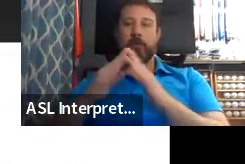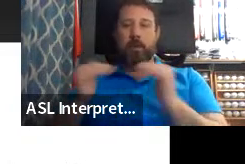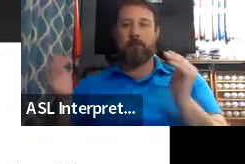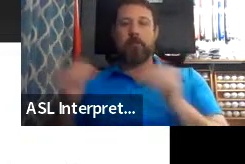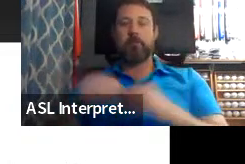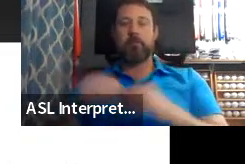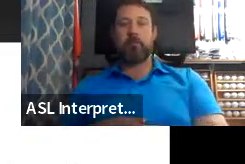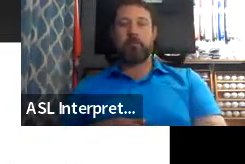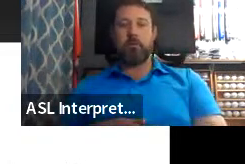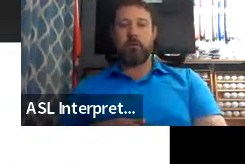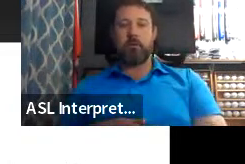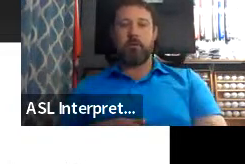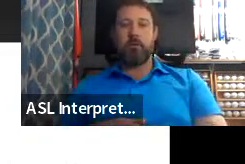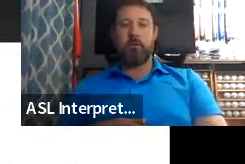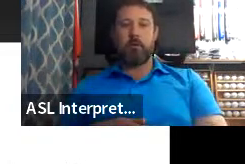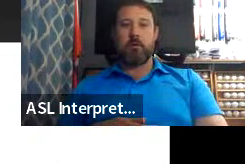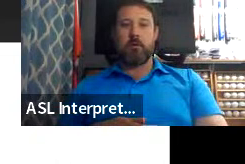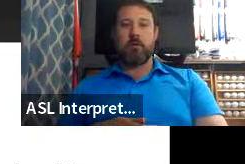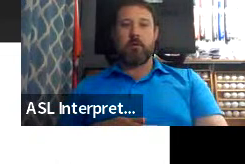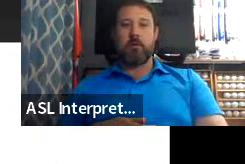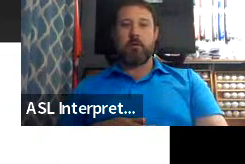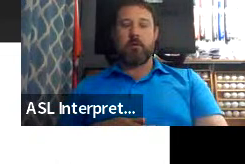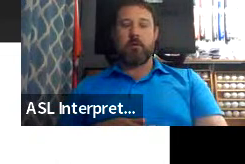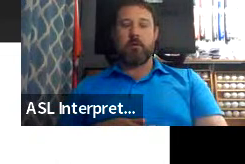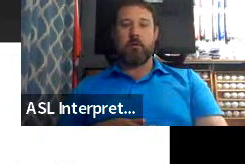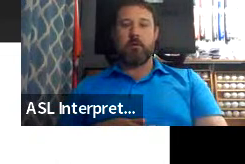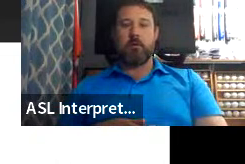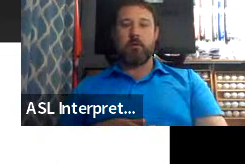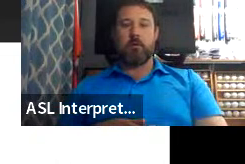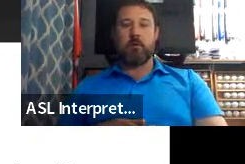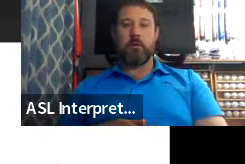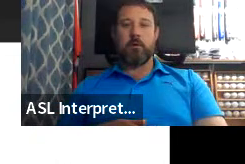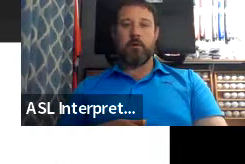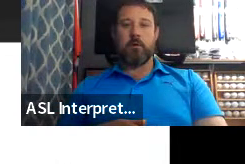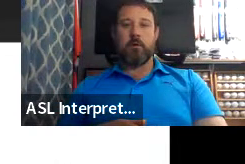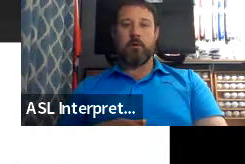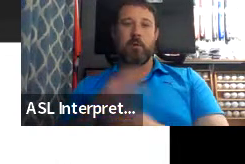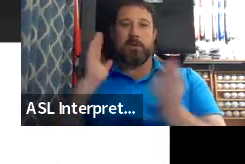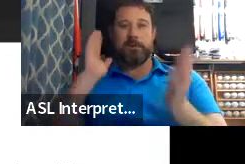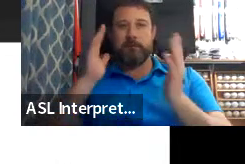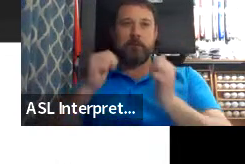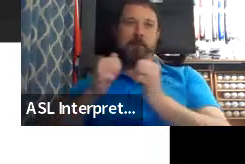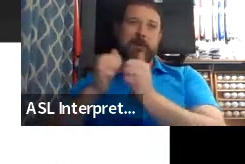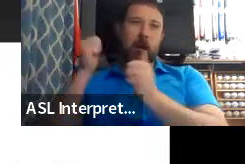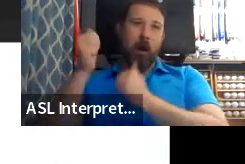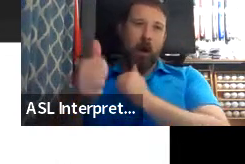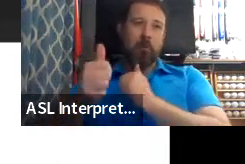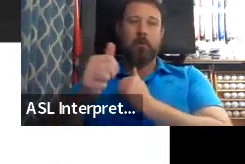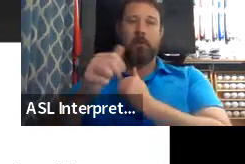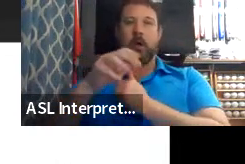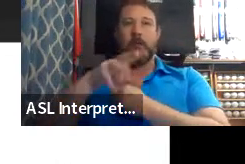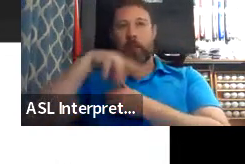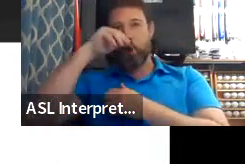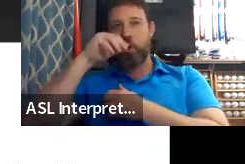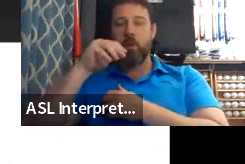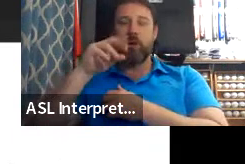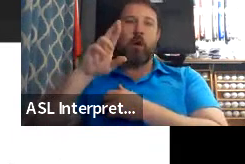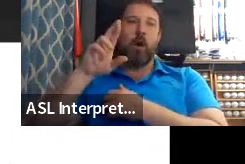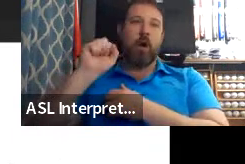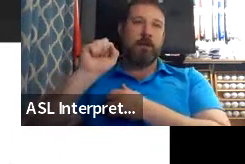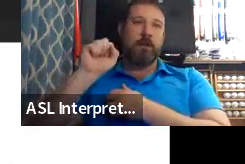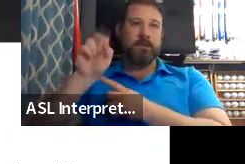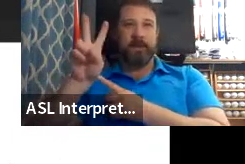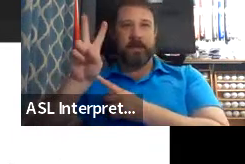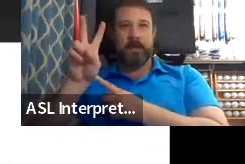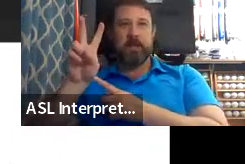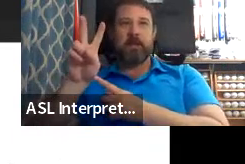levels. And we really do seem to be beyond all the flu and RSV